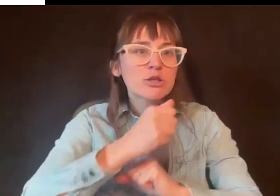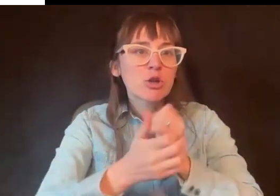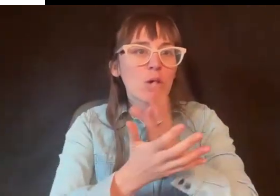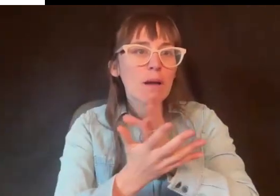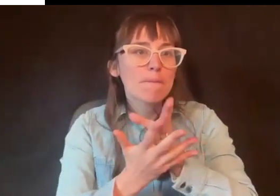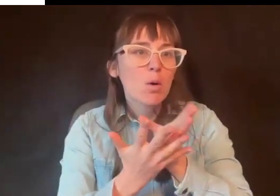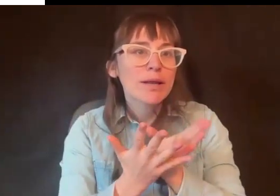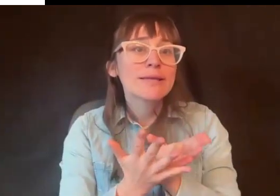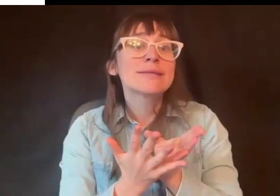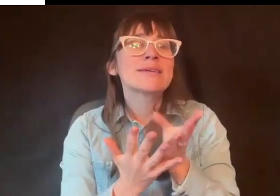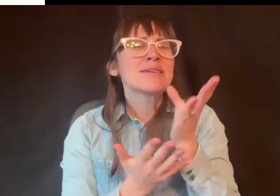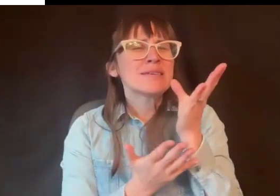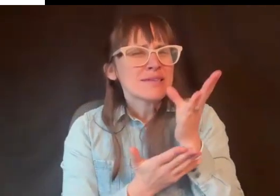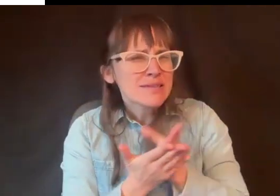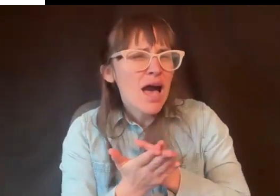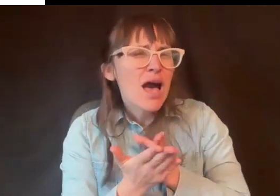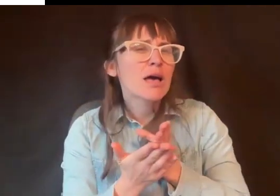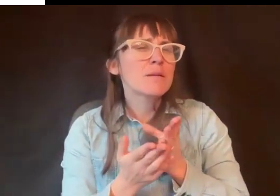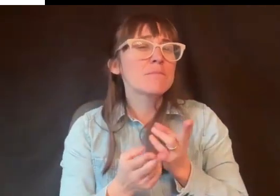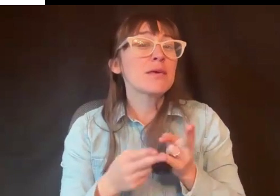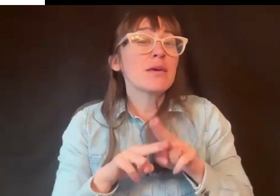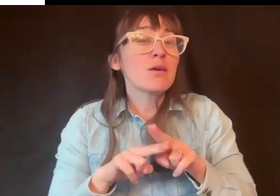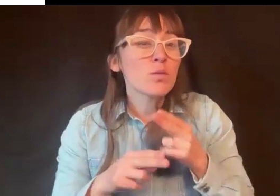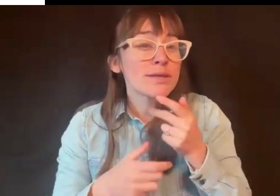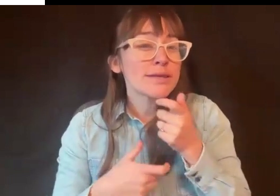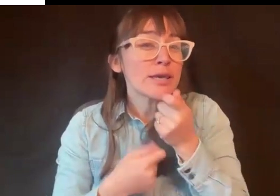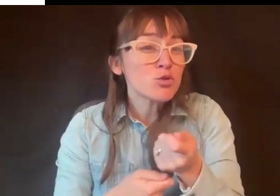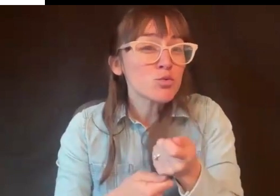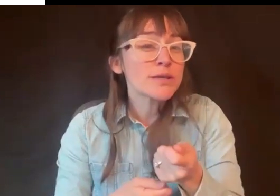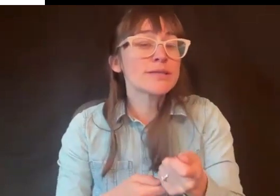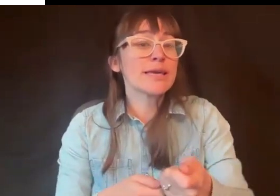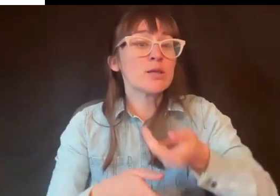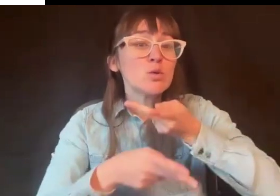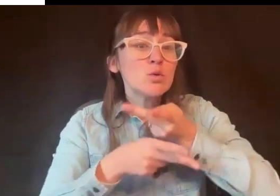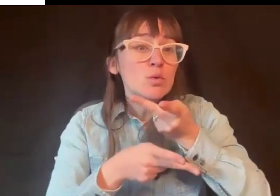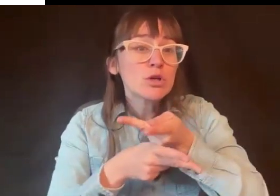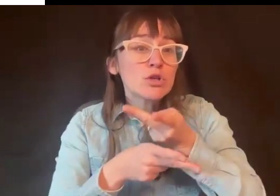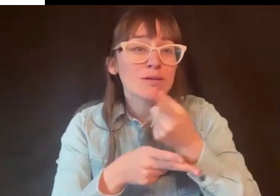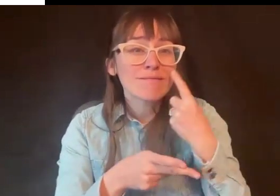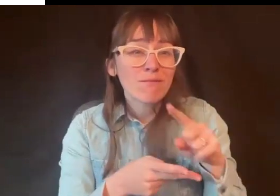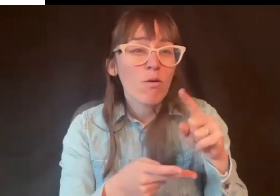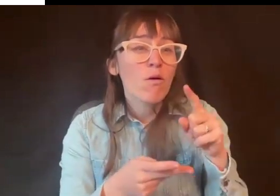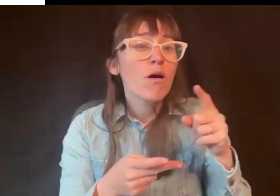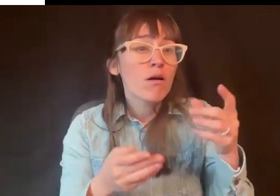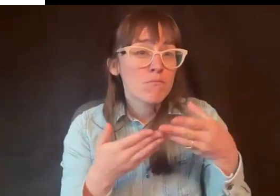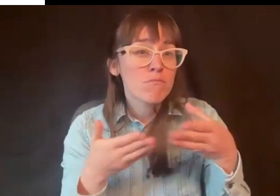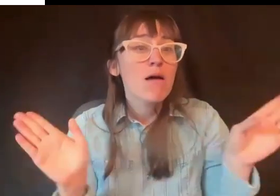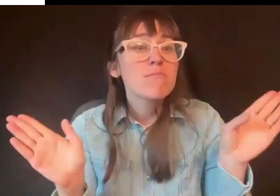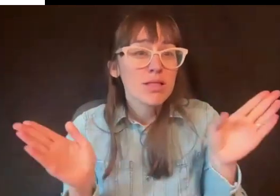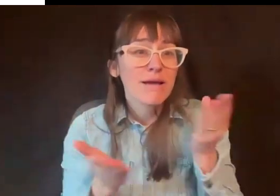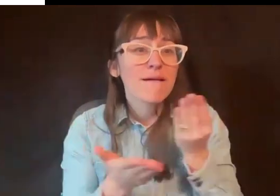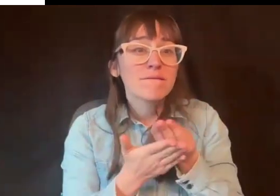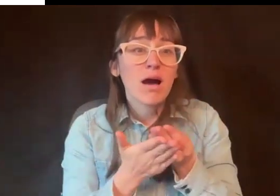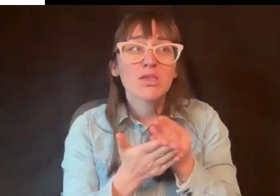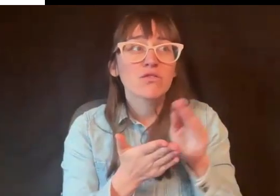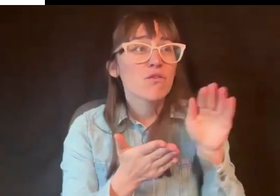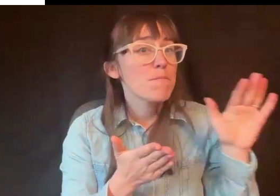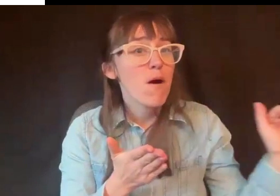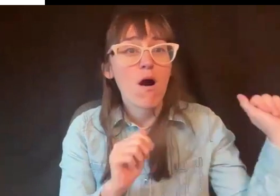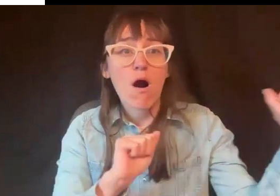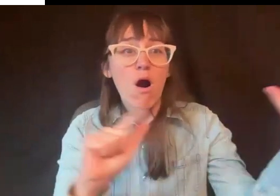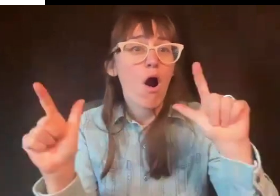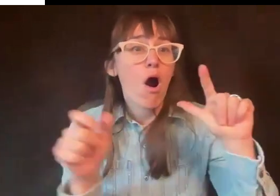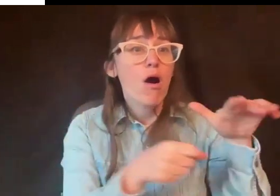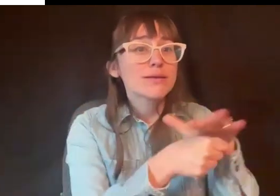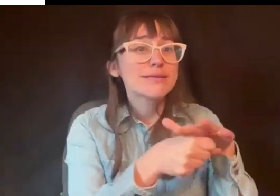an increased interest in the overall stewardship of public funds, and it's coming from all sectors. We are hearing